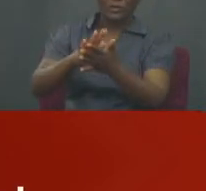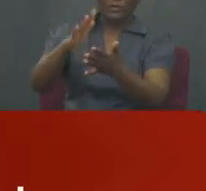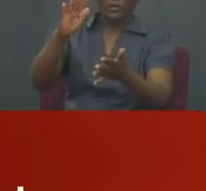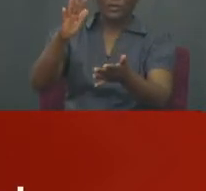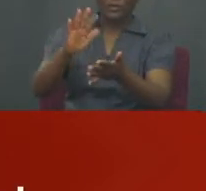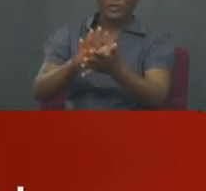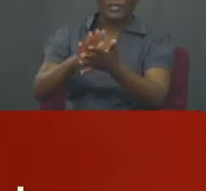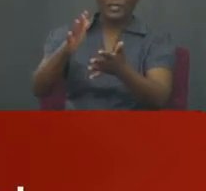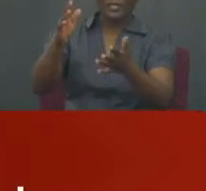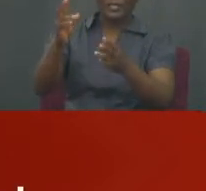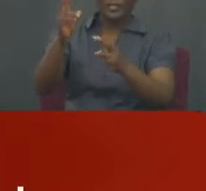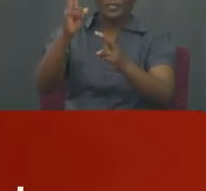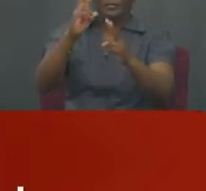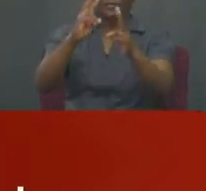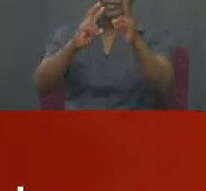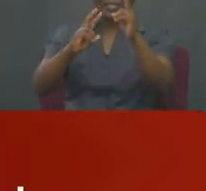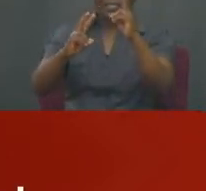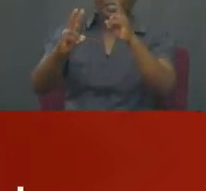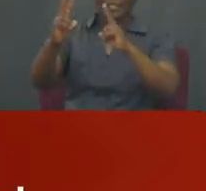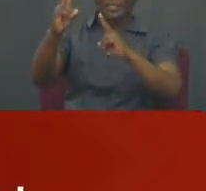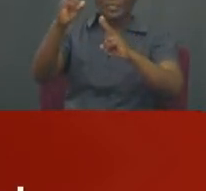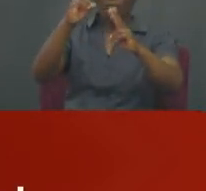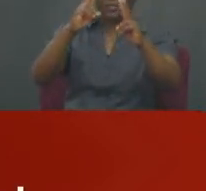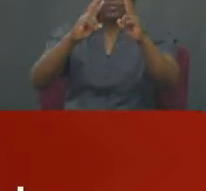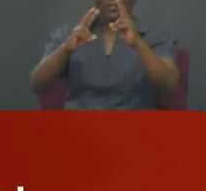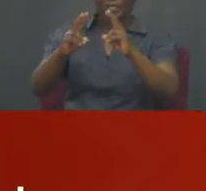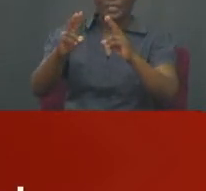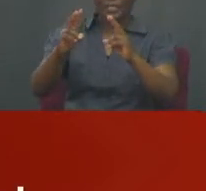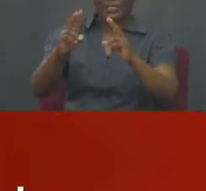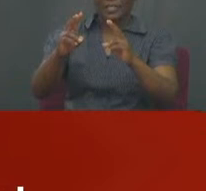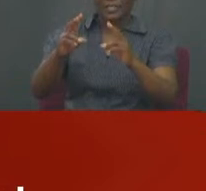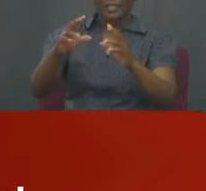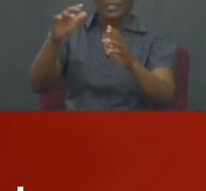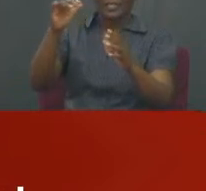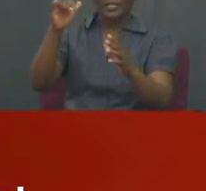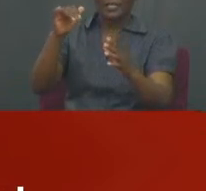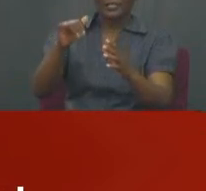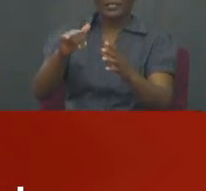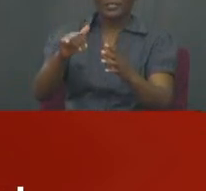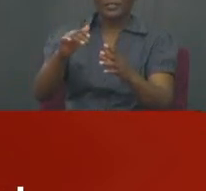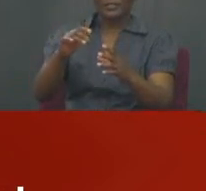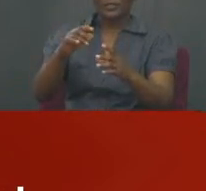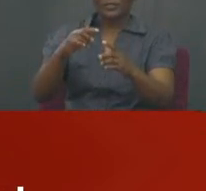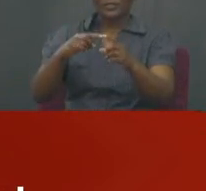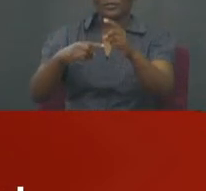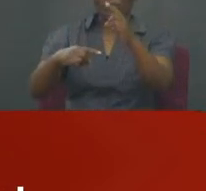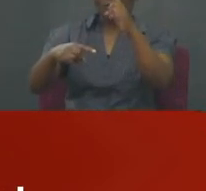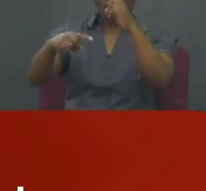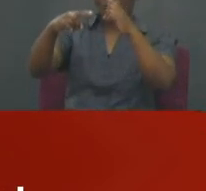Oh, glorious victory that